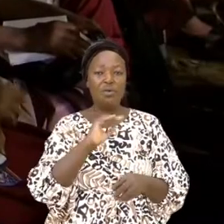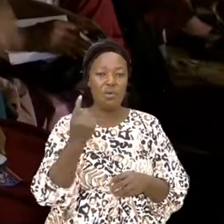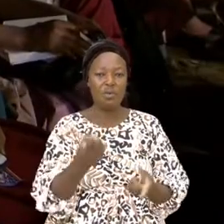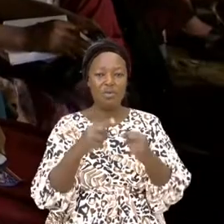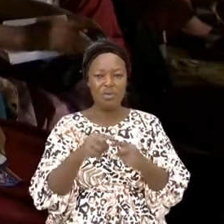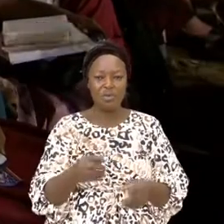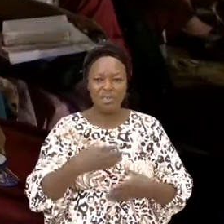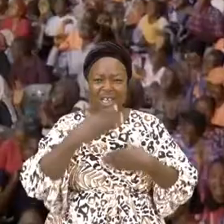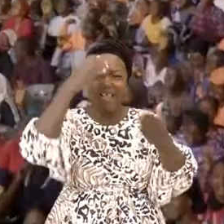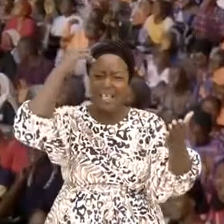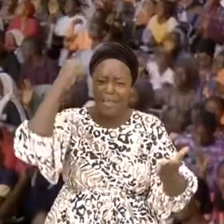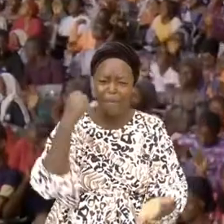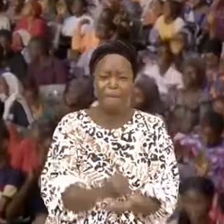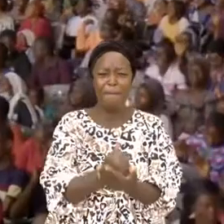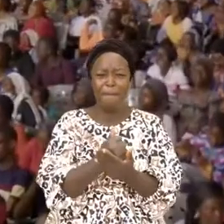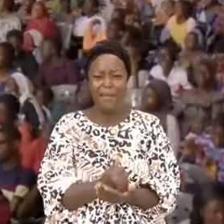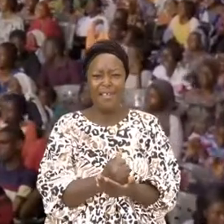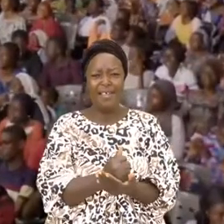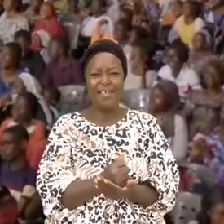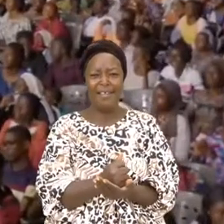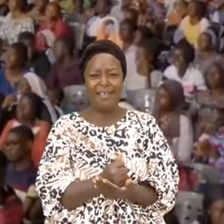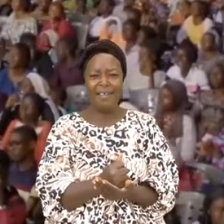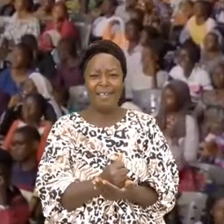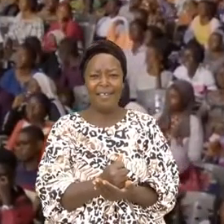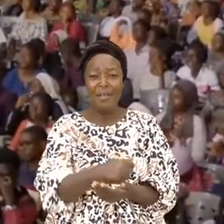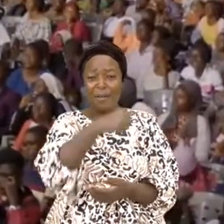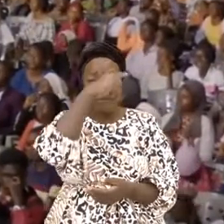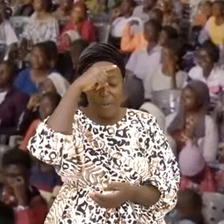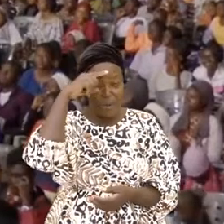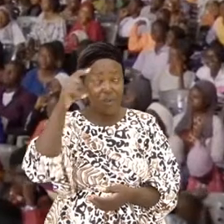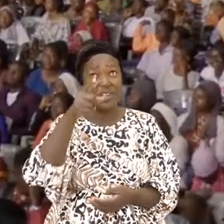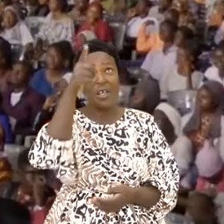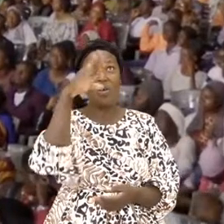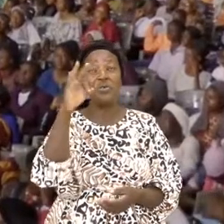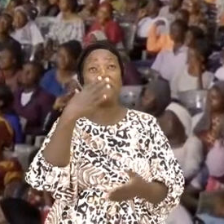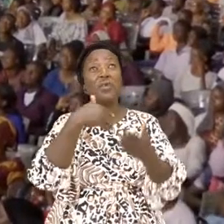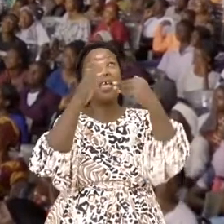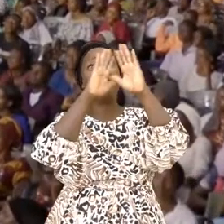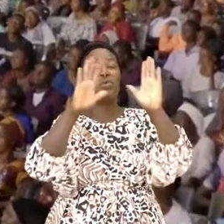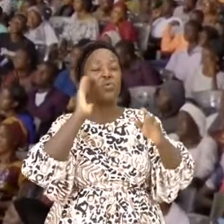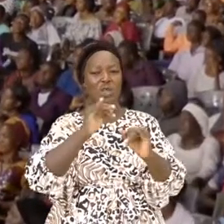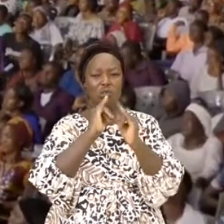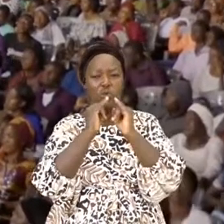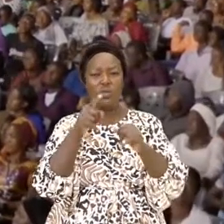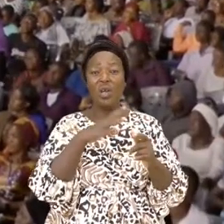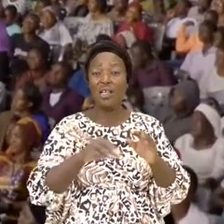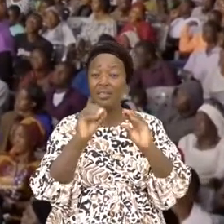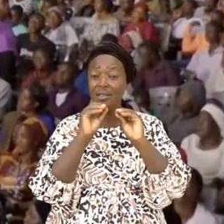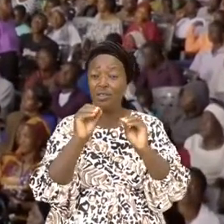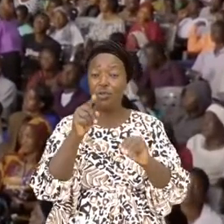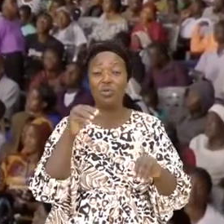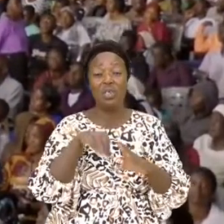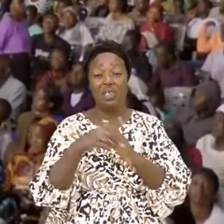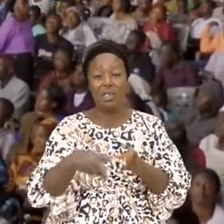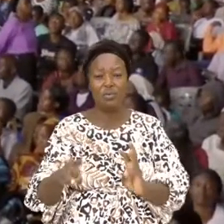Amen. Because the God of heaven will instruct you and teach you in the